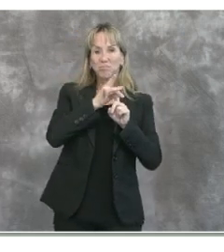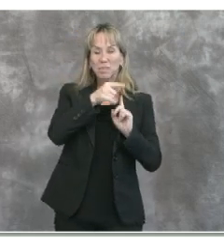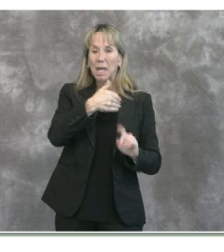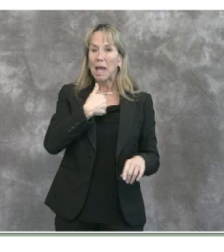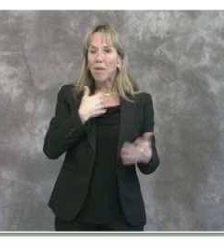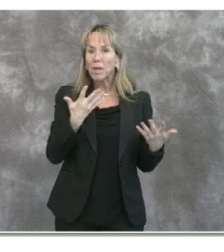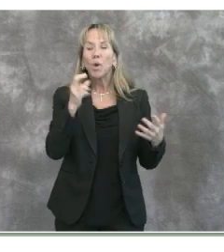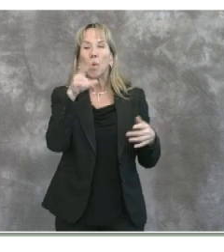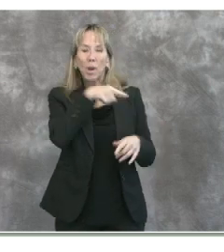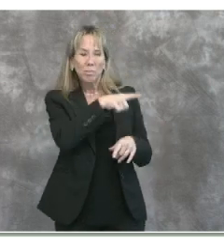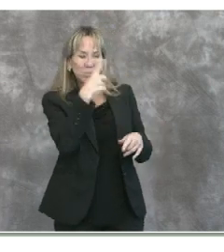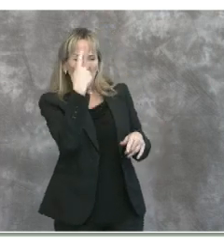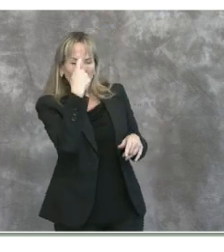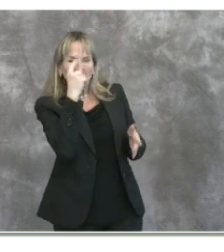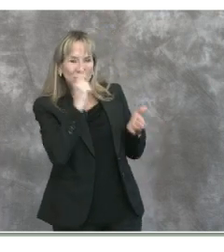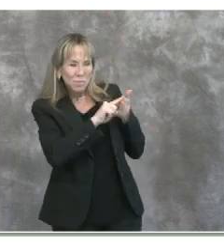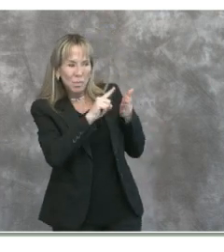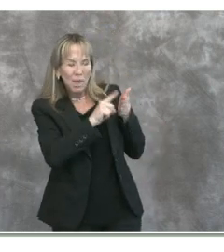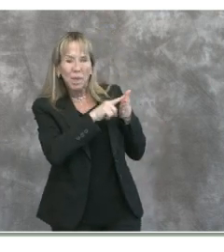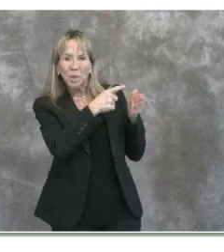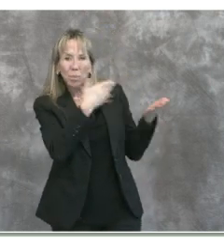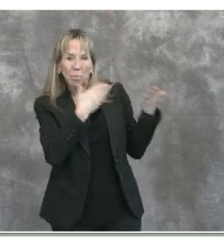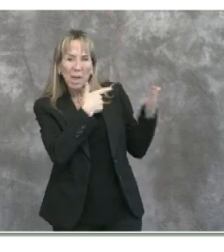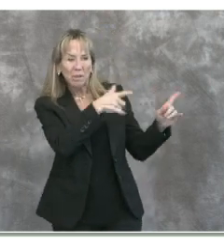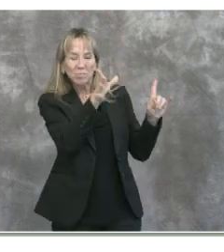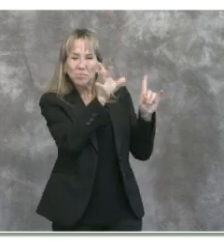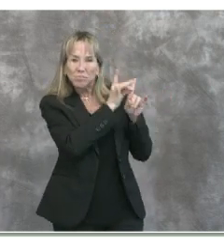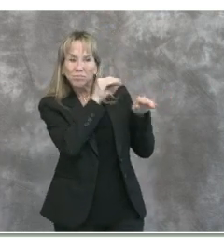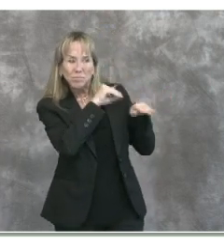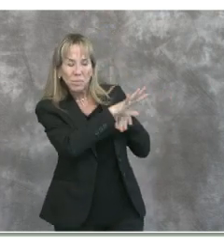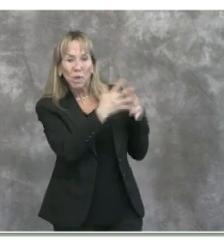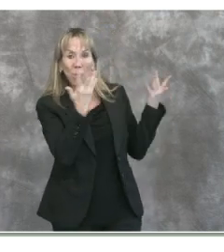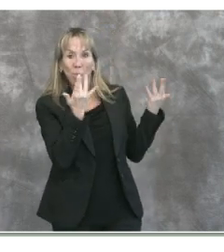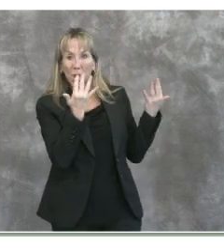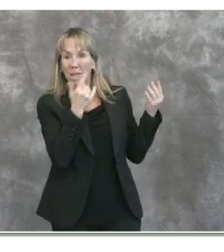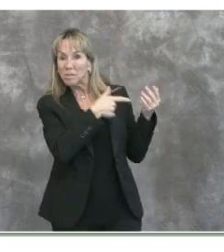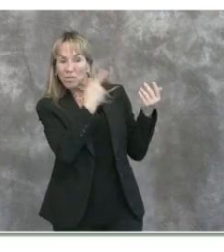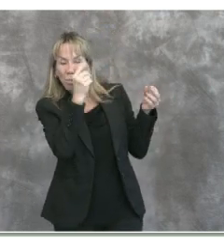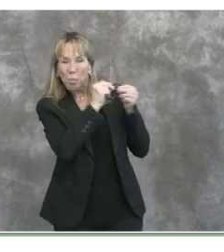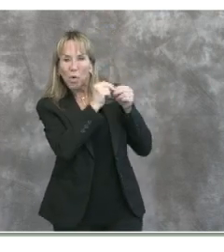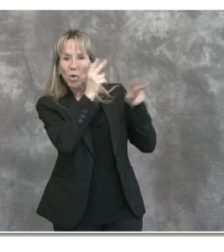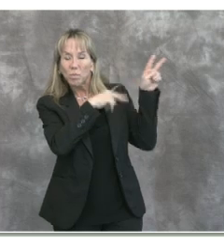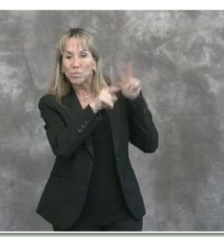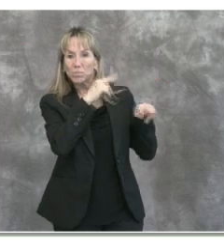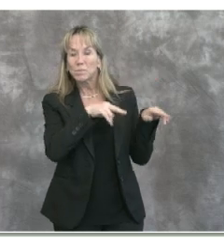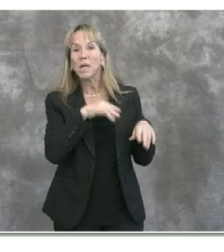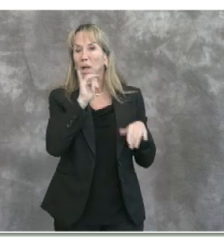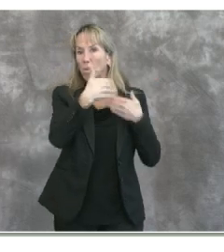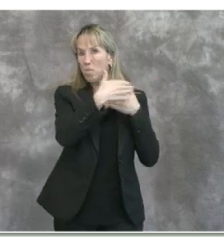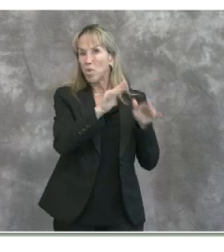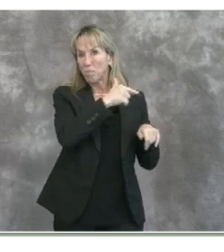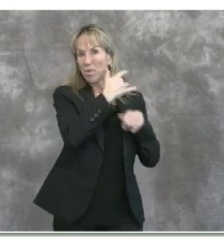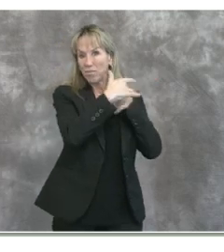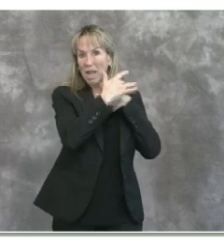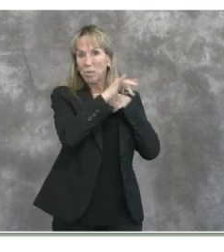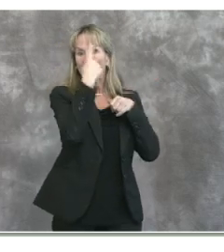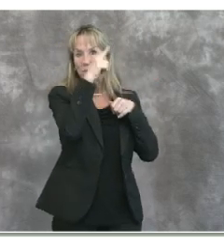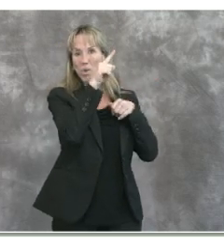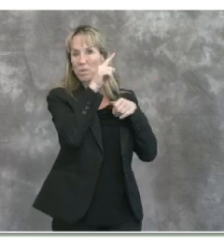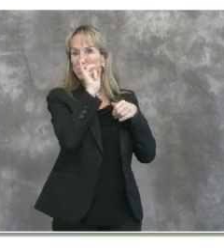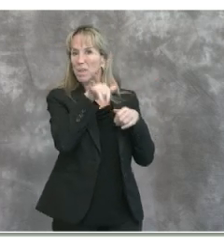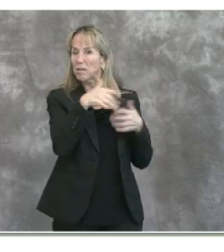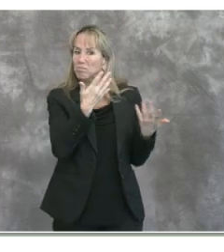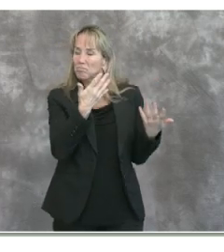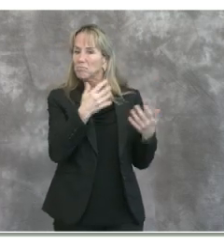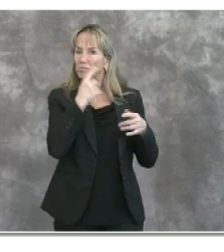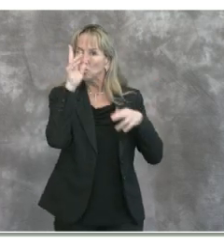person under investigation or unique circumstances, individuals with symptoms awaiting further evaluation, and we will continue to make those available for that purpose as we